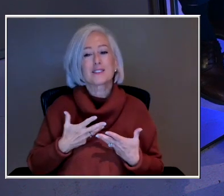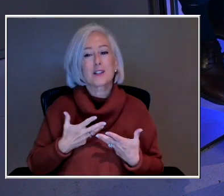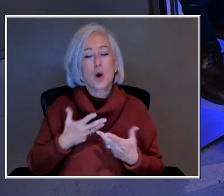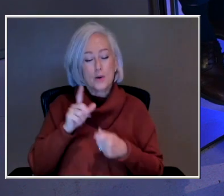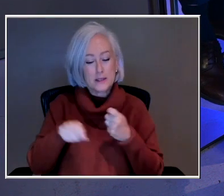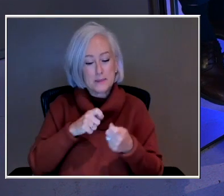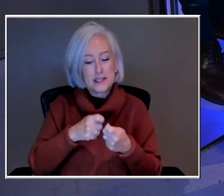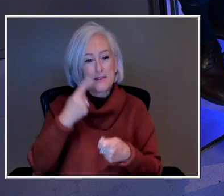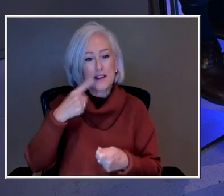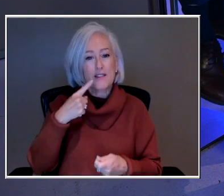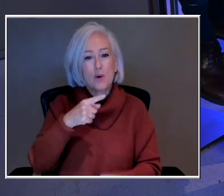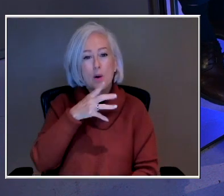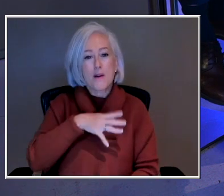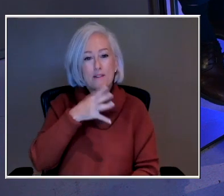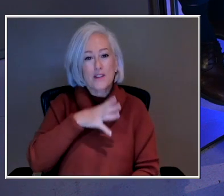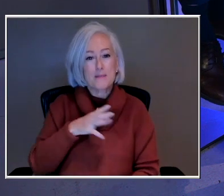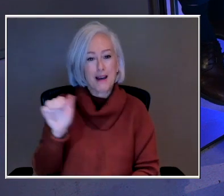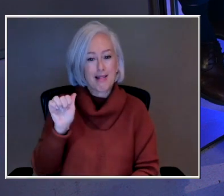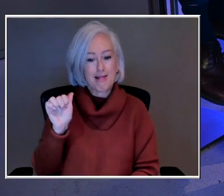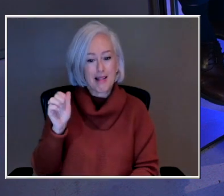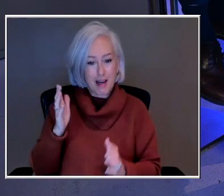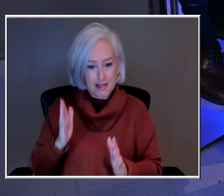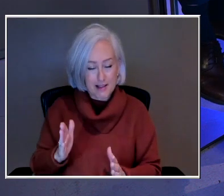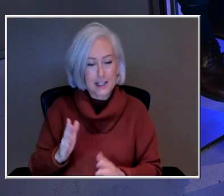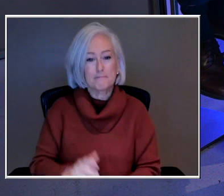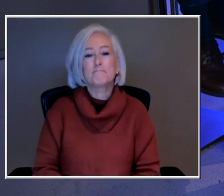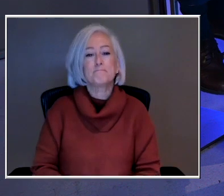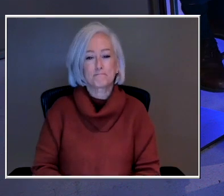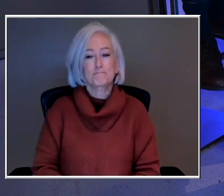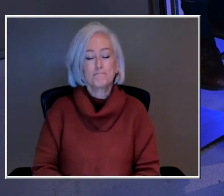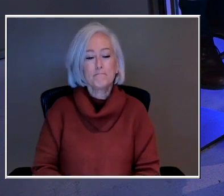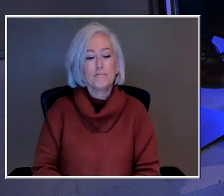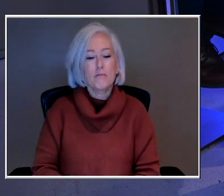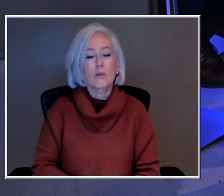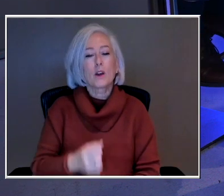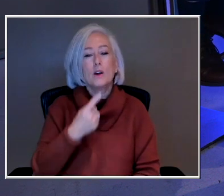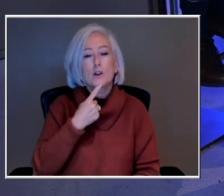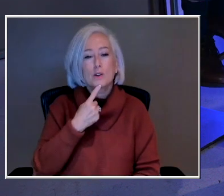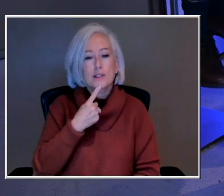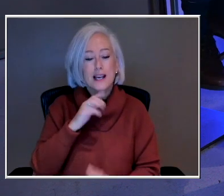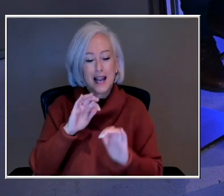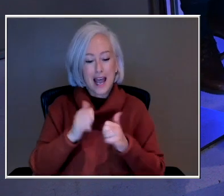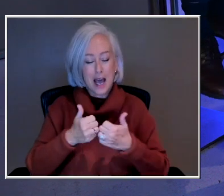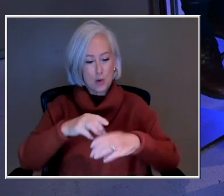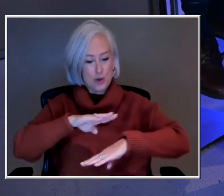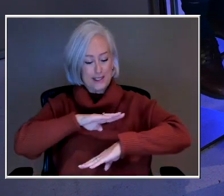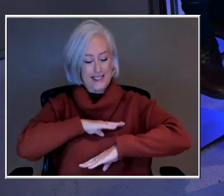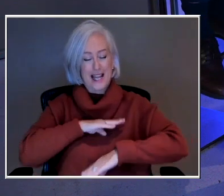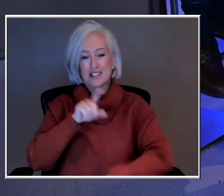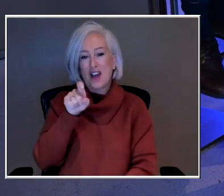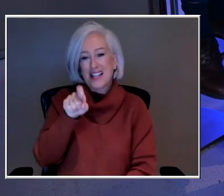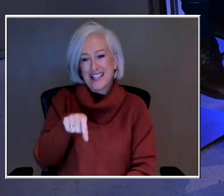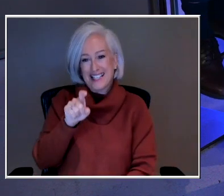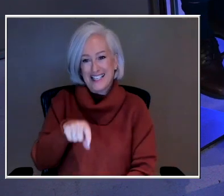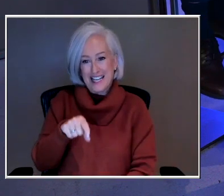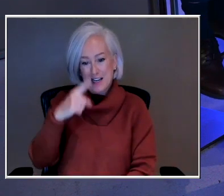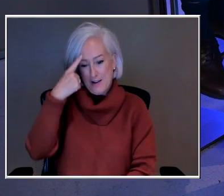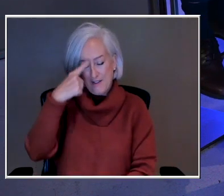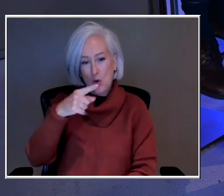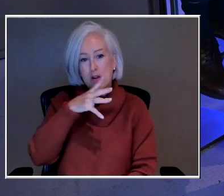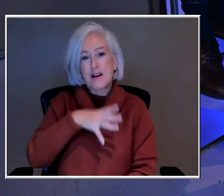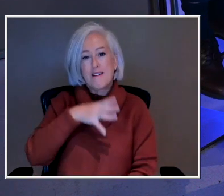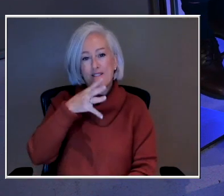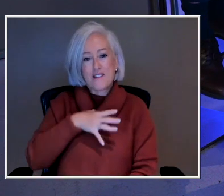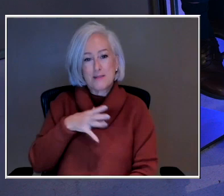And you've spoken publicly about how we're meeting the needs, again, specifically of female athletes of all ages. So